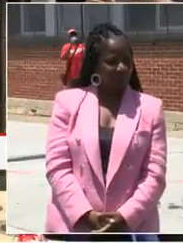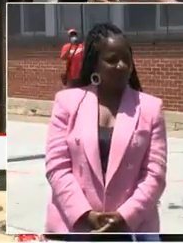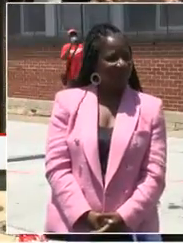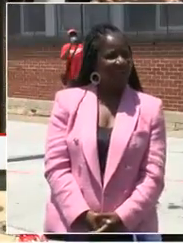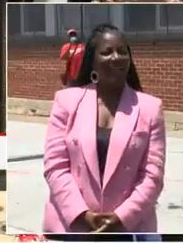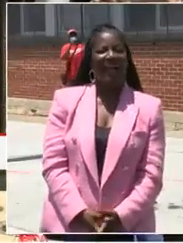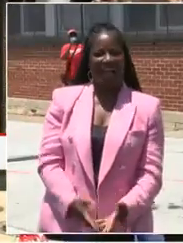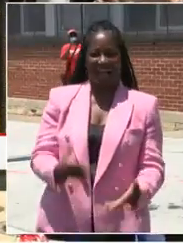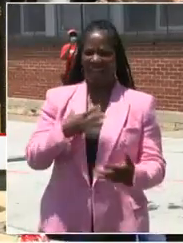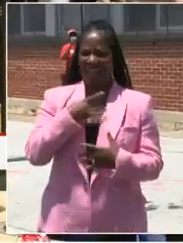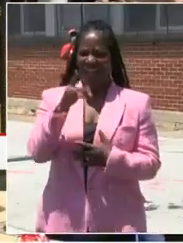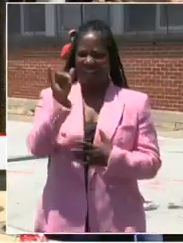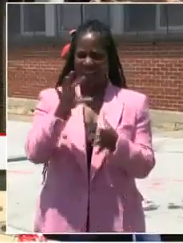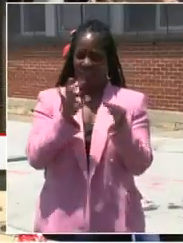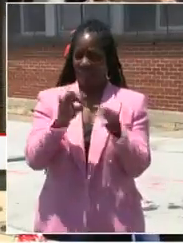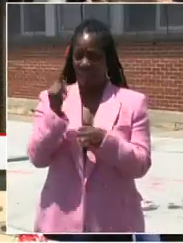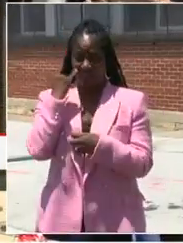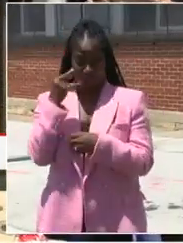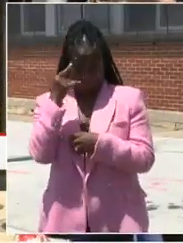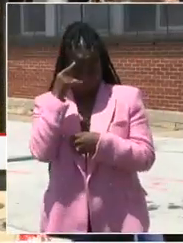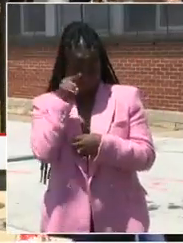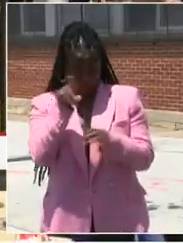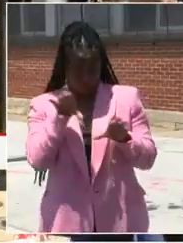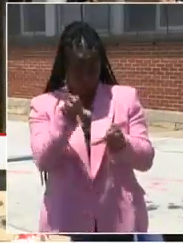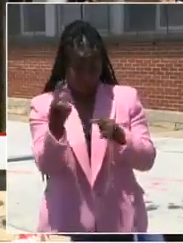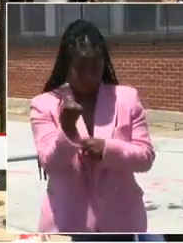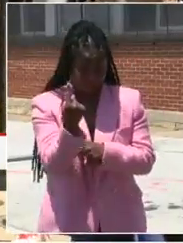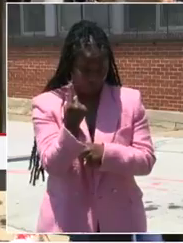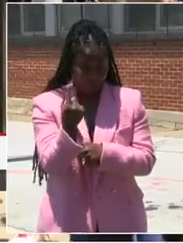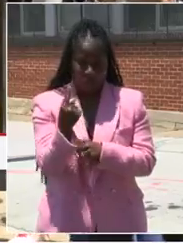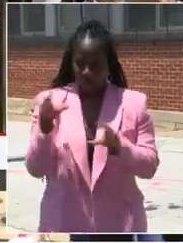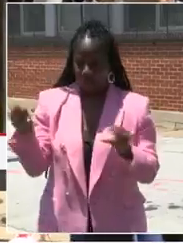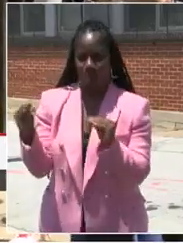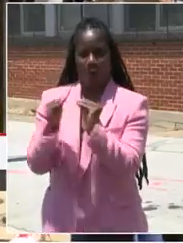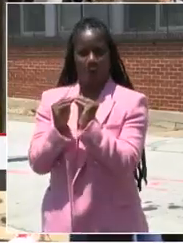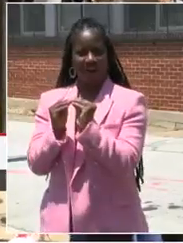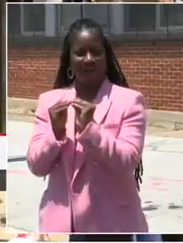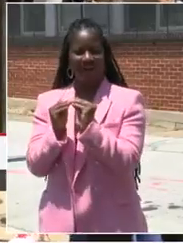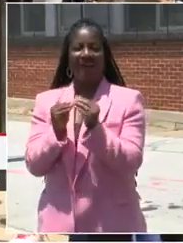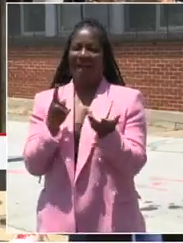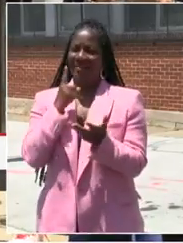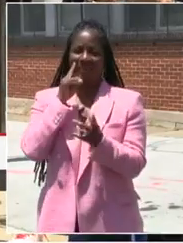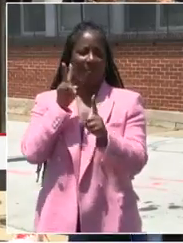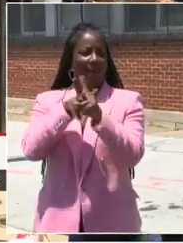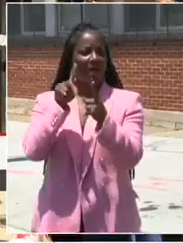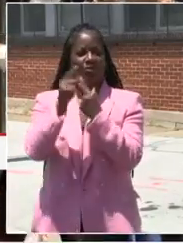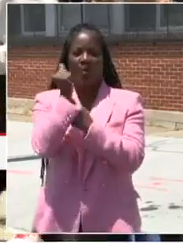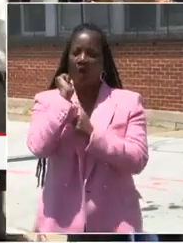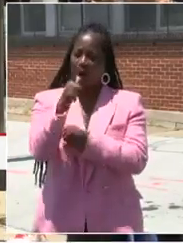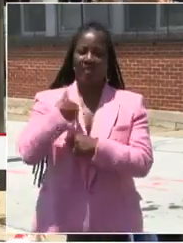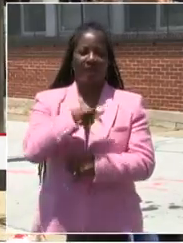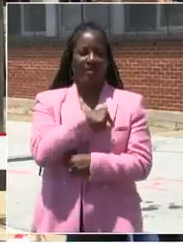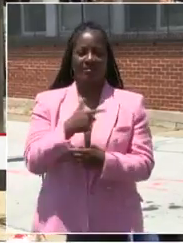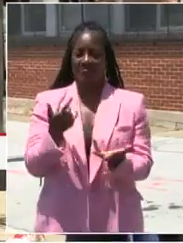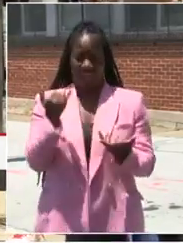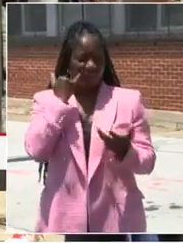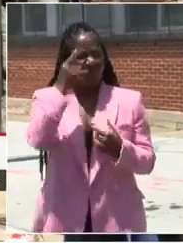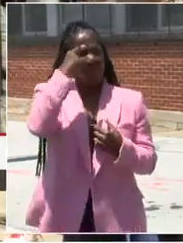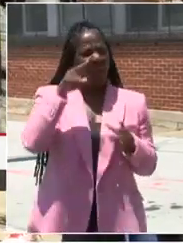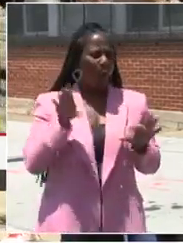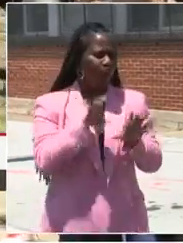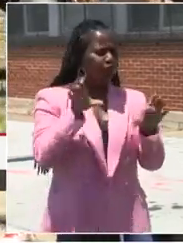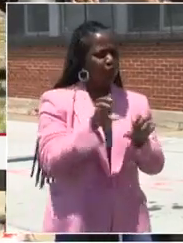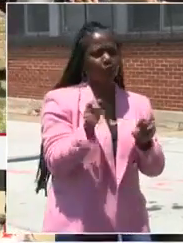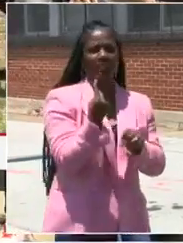I like the statement. If you think you're doing something, do more. And I think that applies to all of us. If we think we're doing something, let's